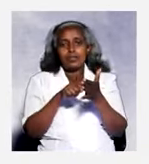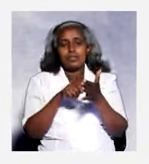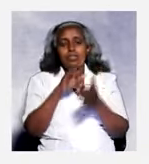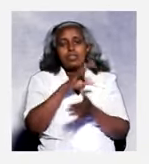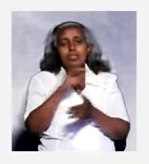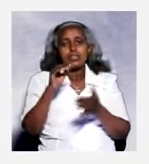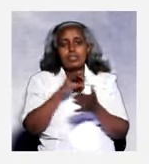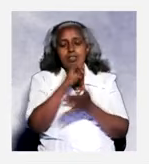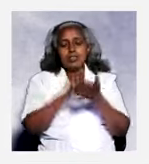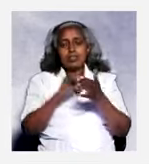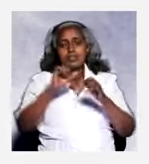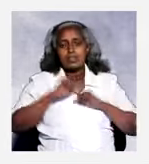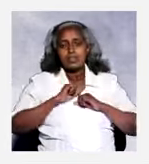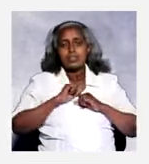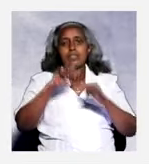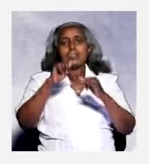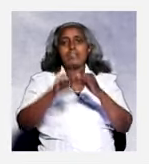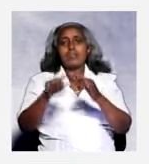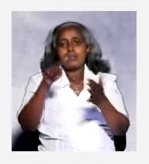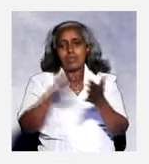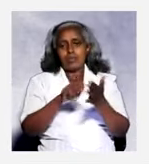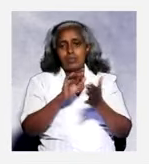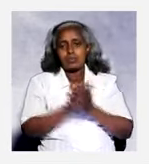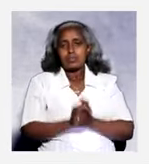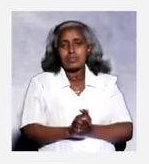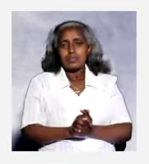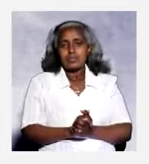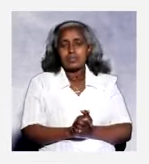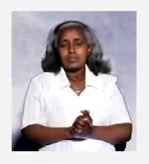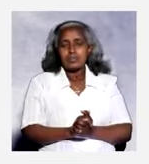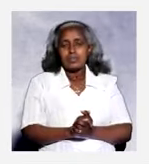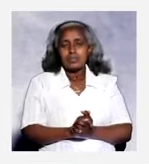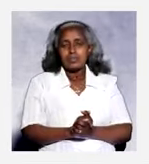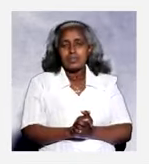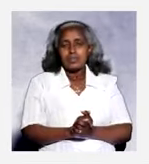and it has also terminal point.